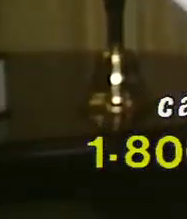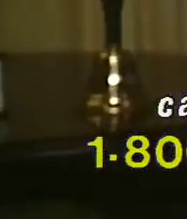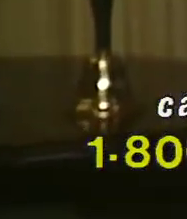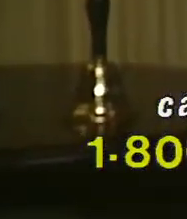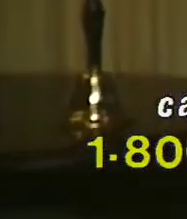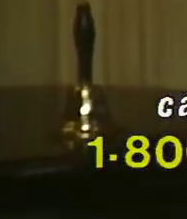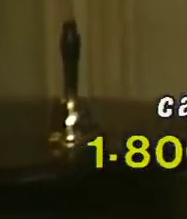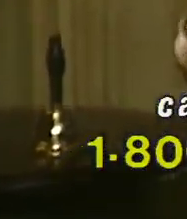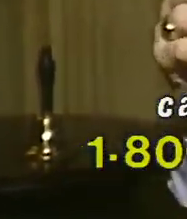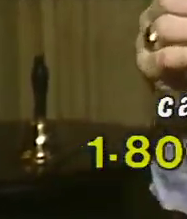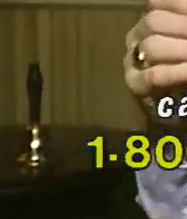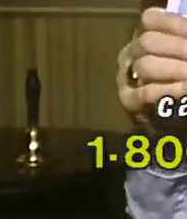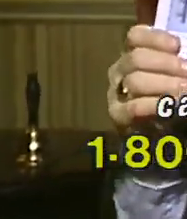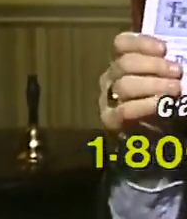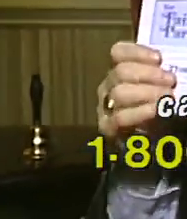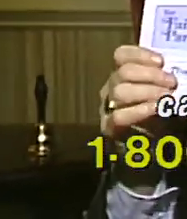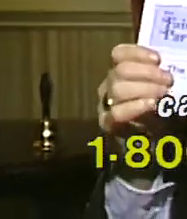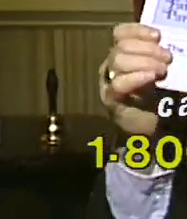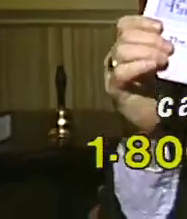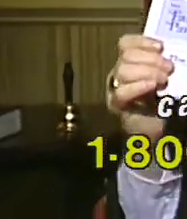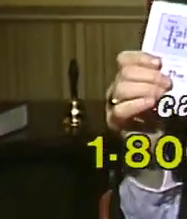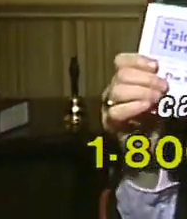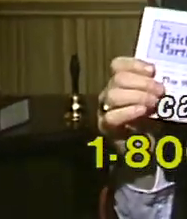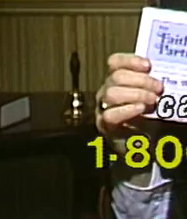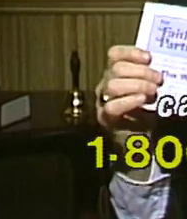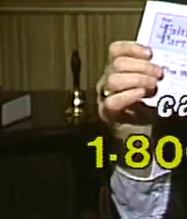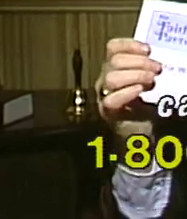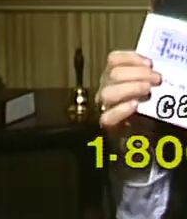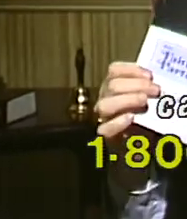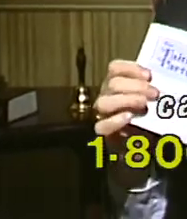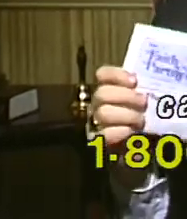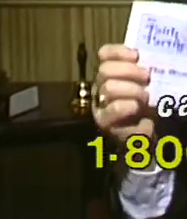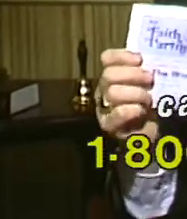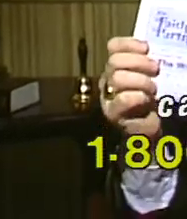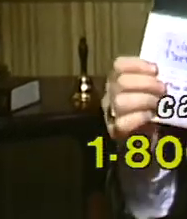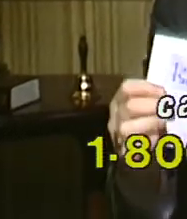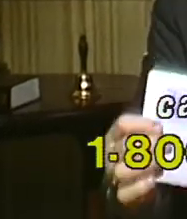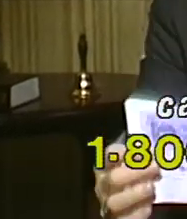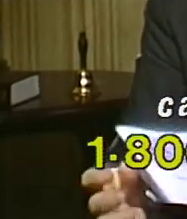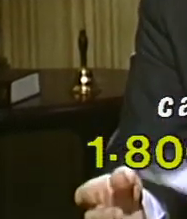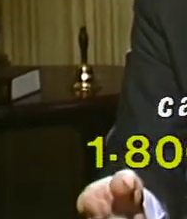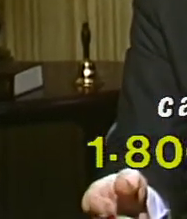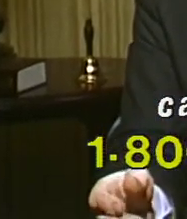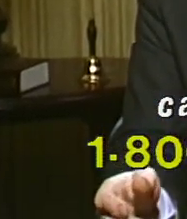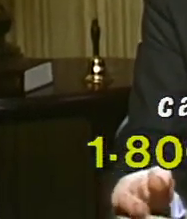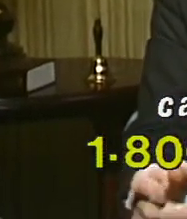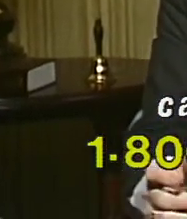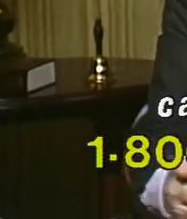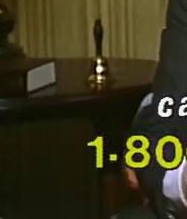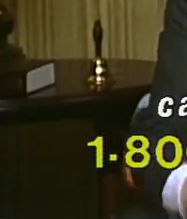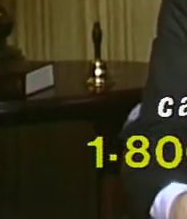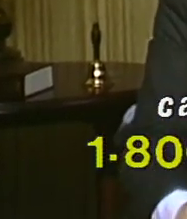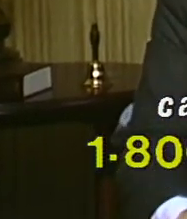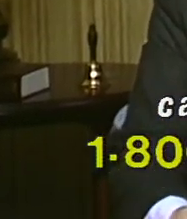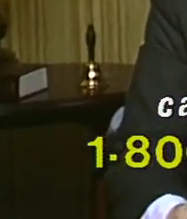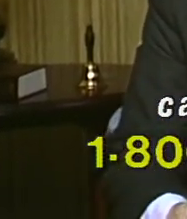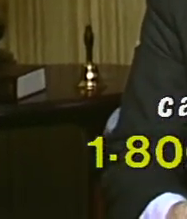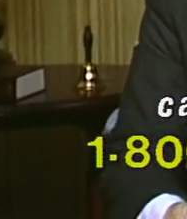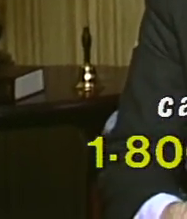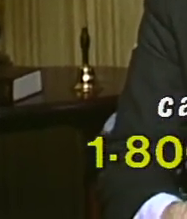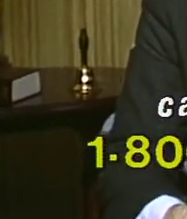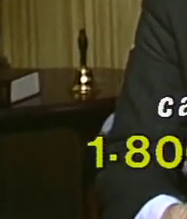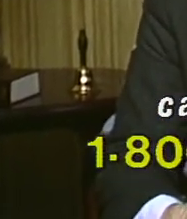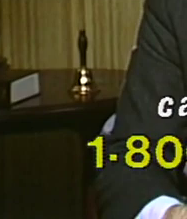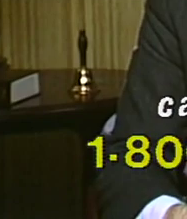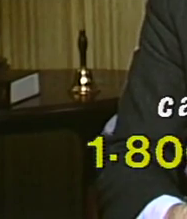get once a month in your home, and I think you'll be glad as a faith partner you get it. I'll write you a letter once a month,